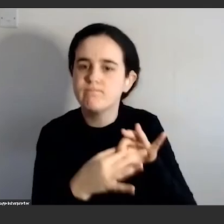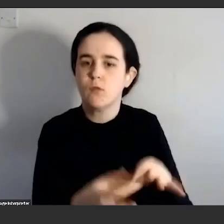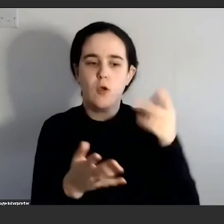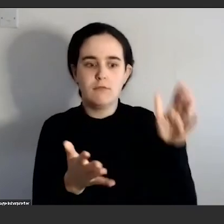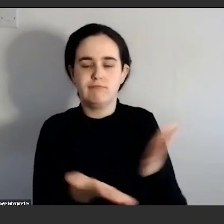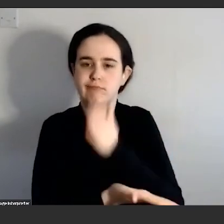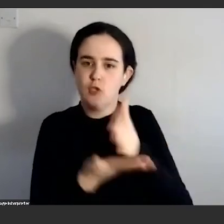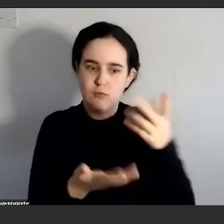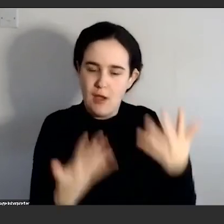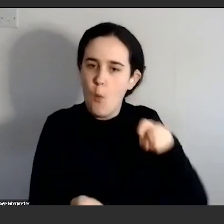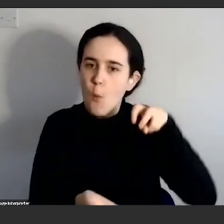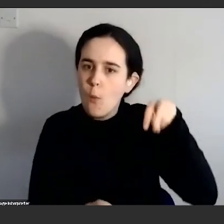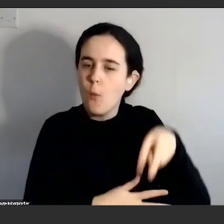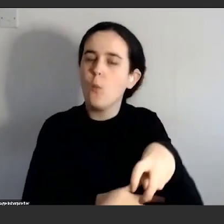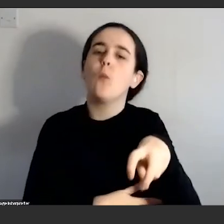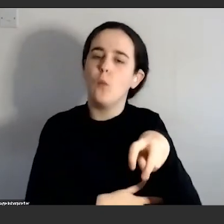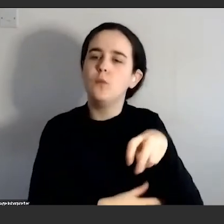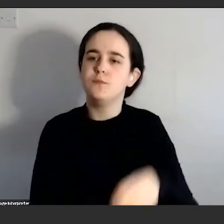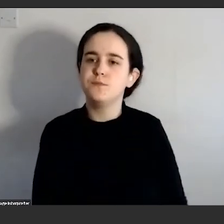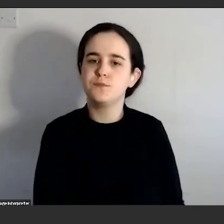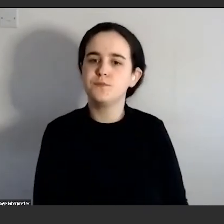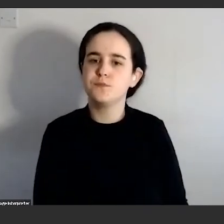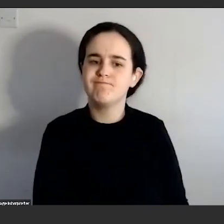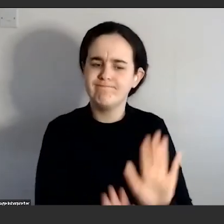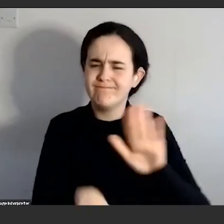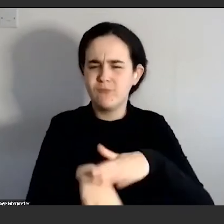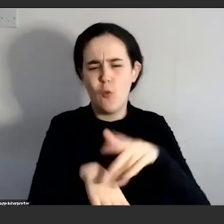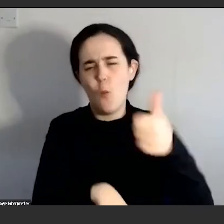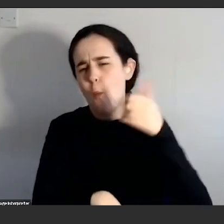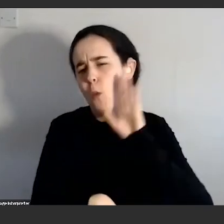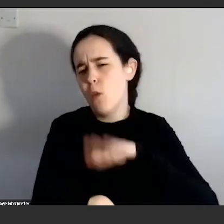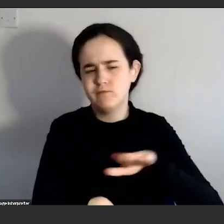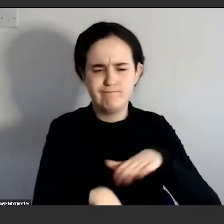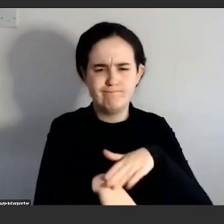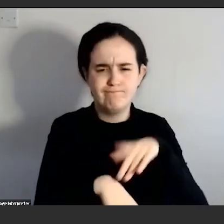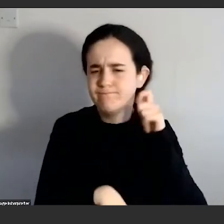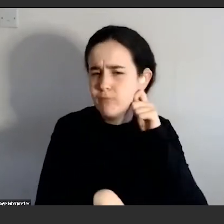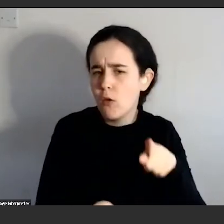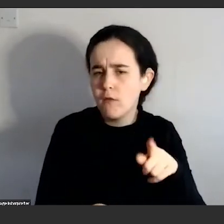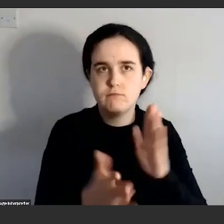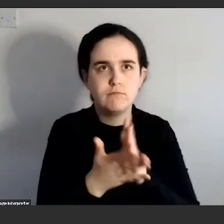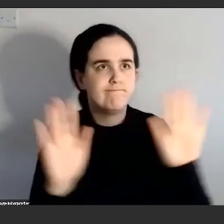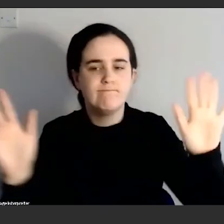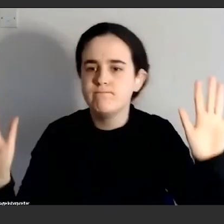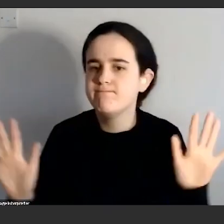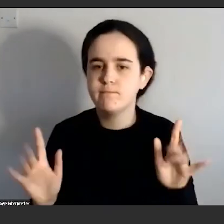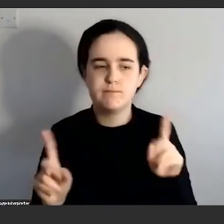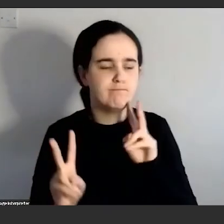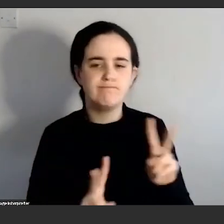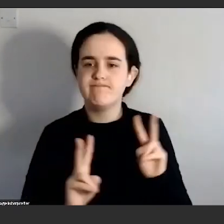In the future, I imagine her having a partner and a good career too. She'll be the first lawyer with Down